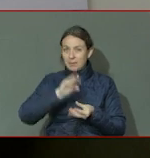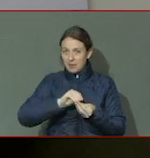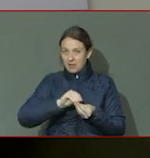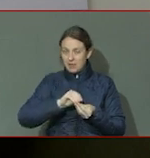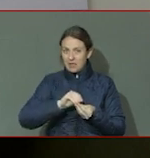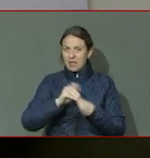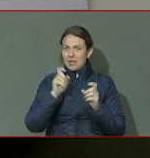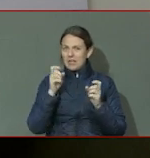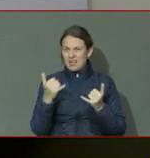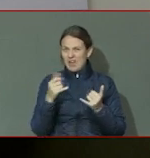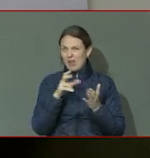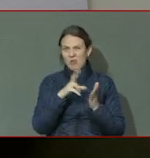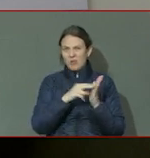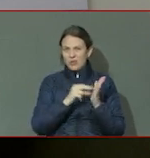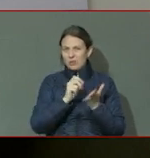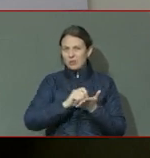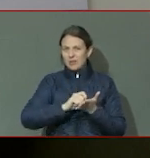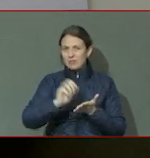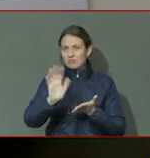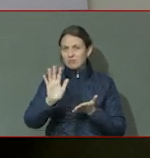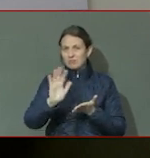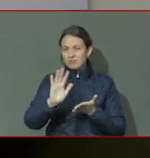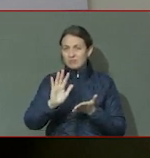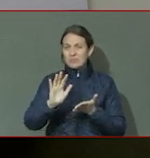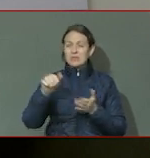down. Mr. Grobler will put it with my